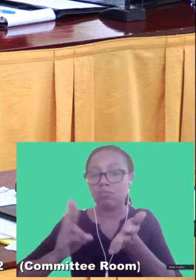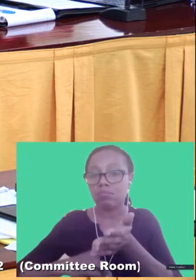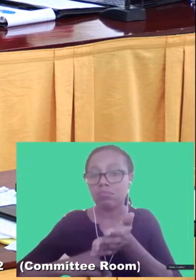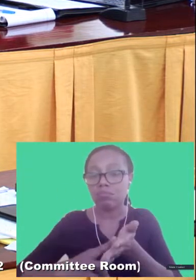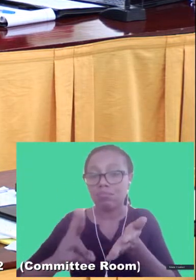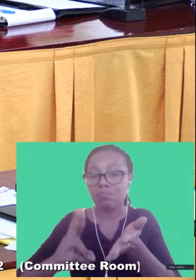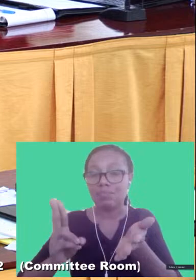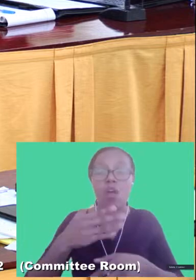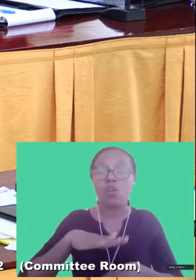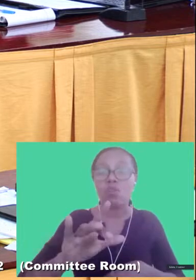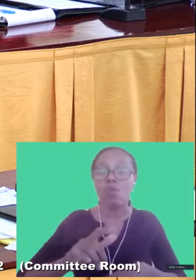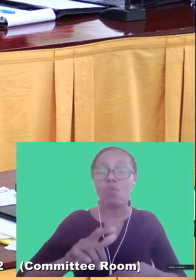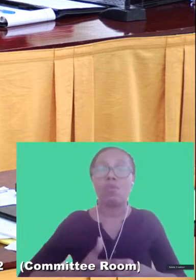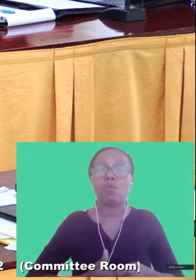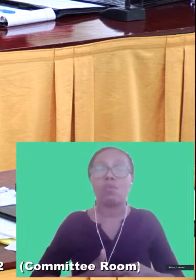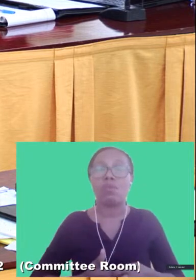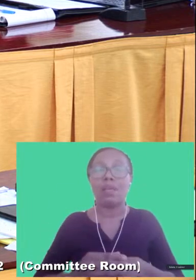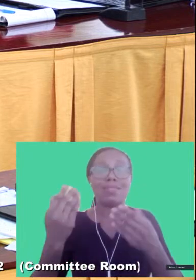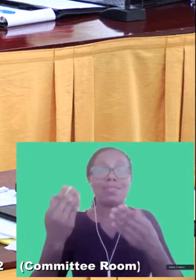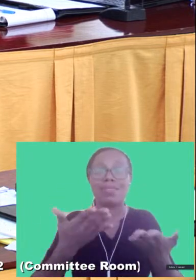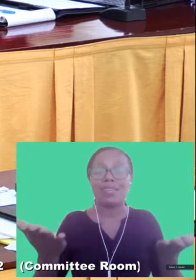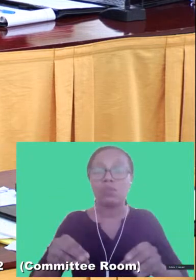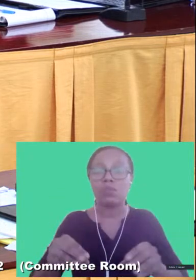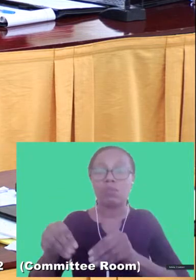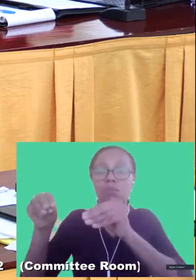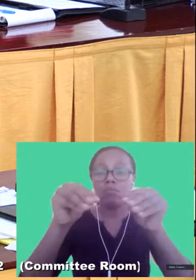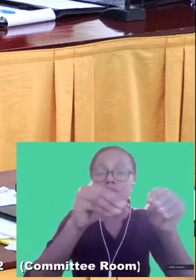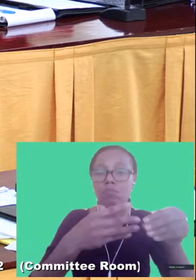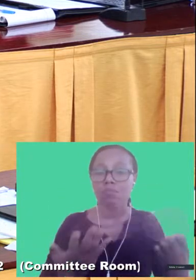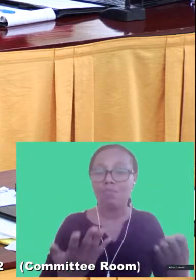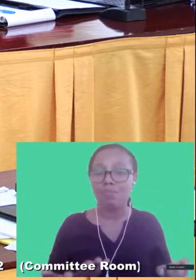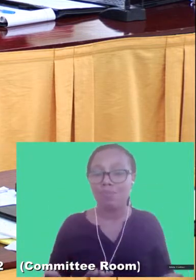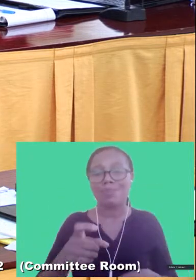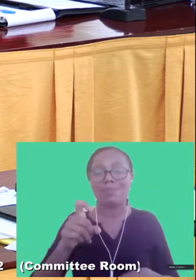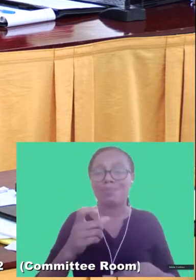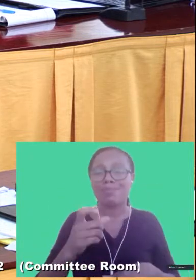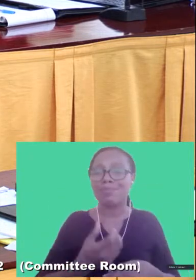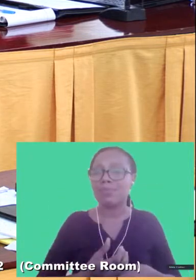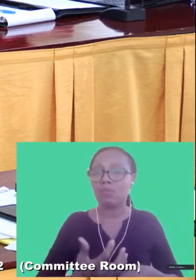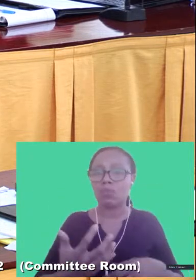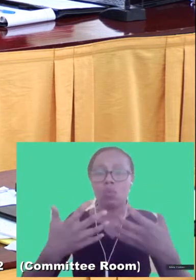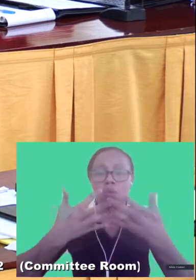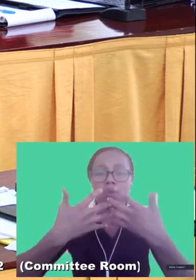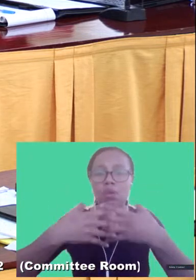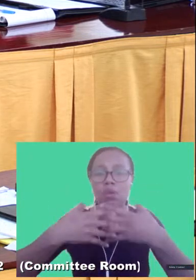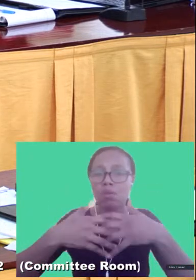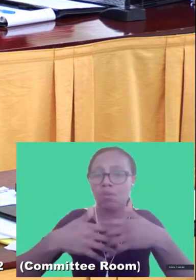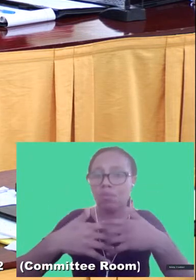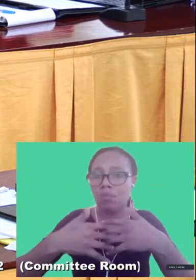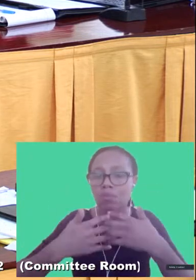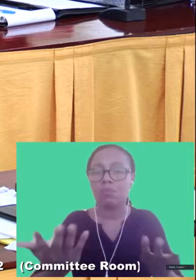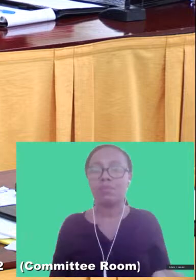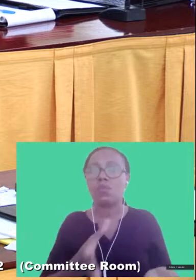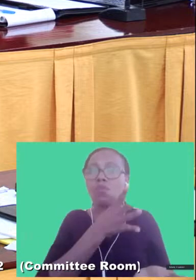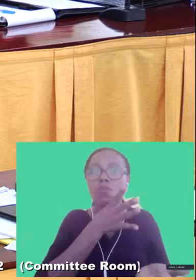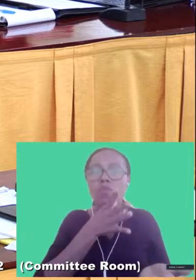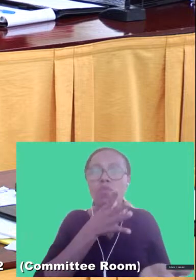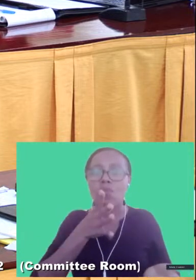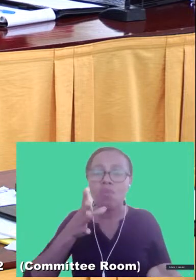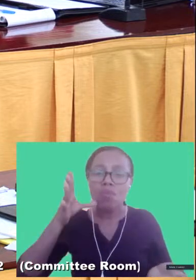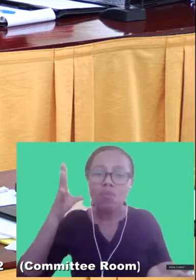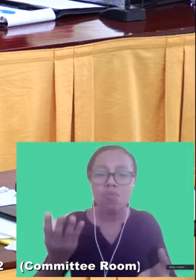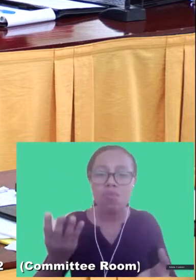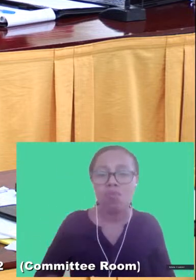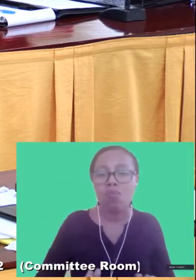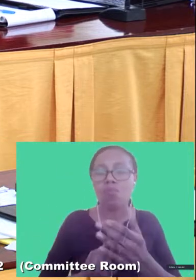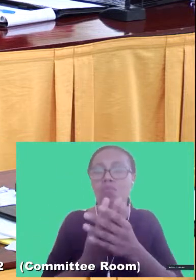equipment and crops and all the other things I drew to the attention of this house, livestock, etc., that has value. We